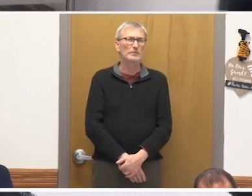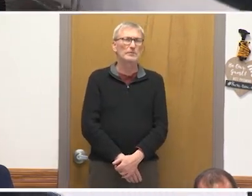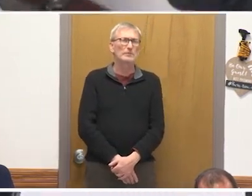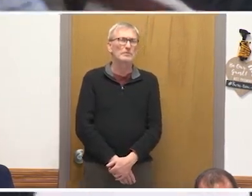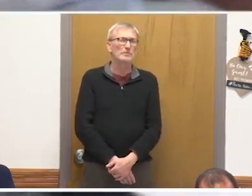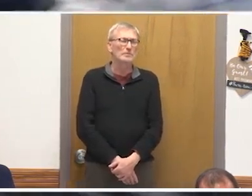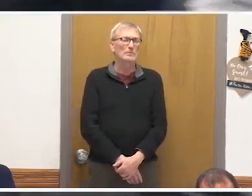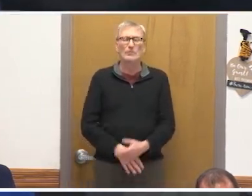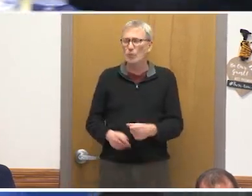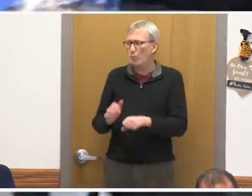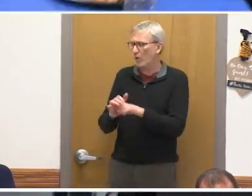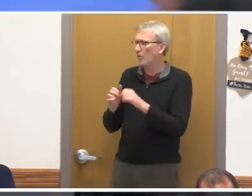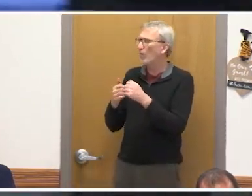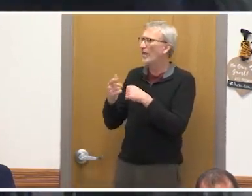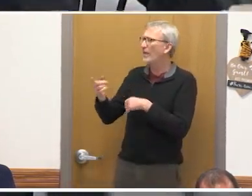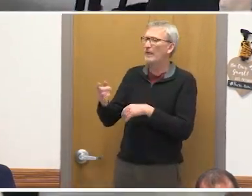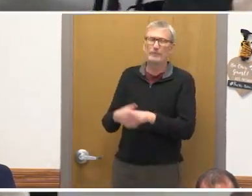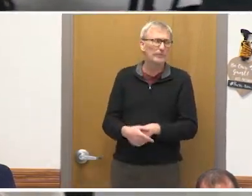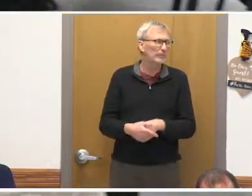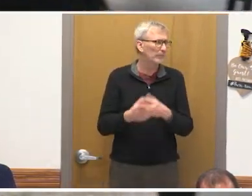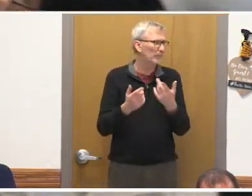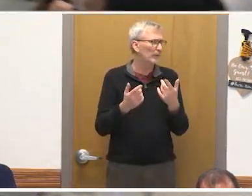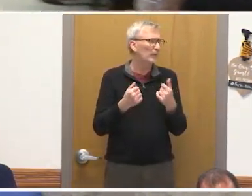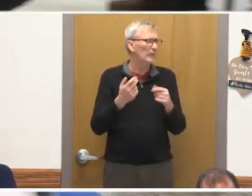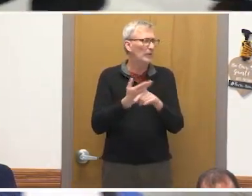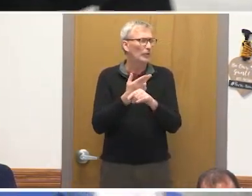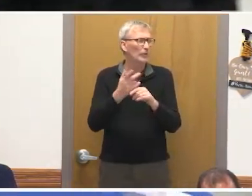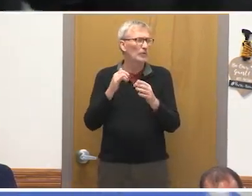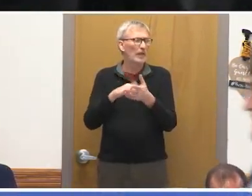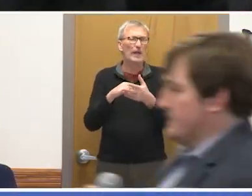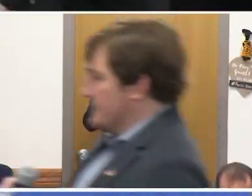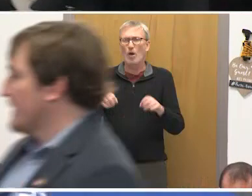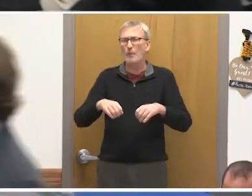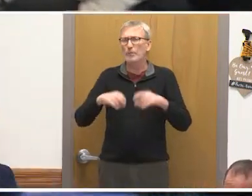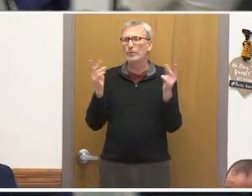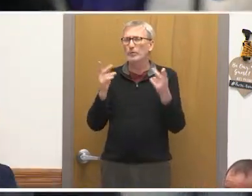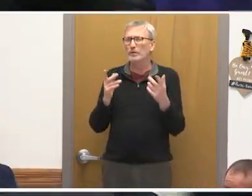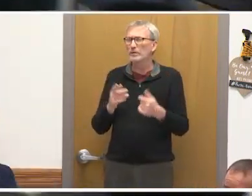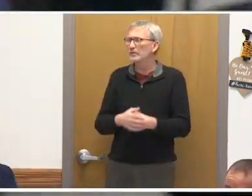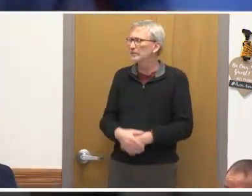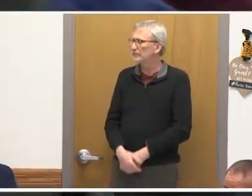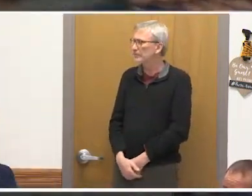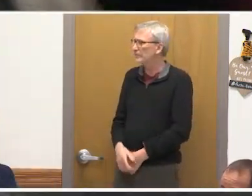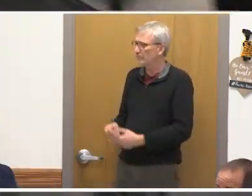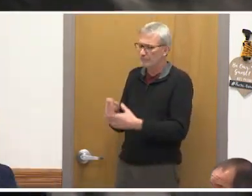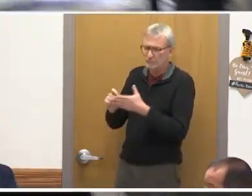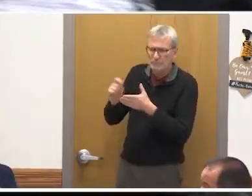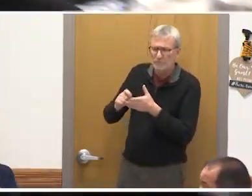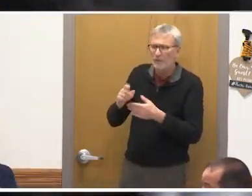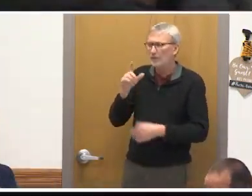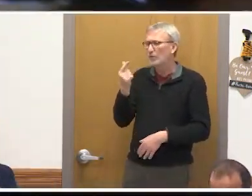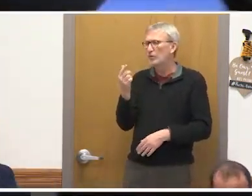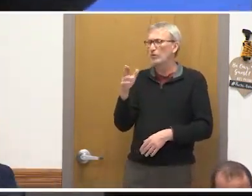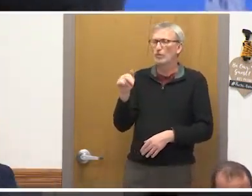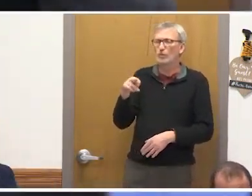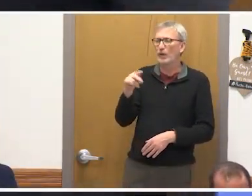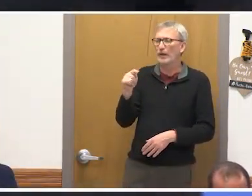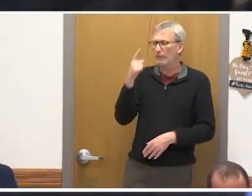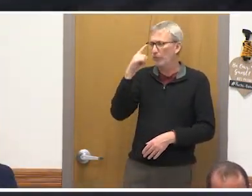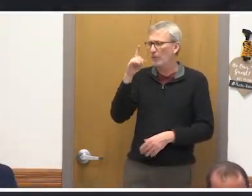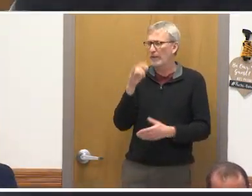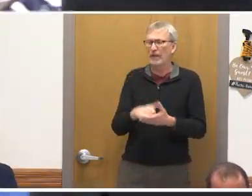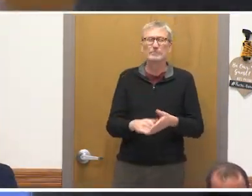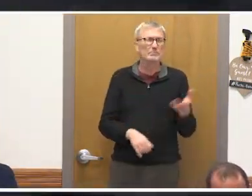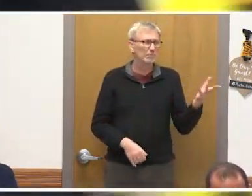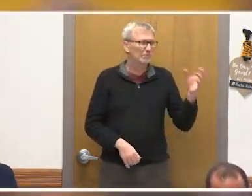I mean, work with them, get together with them, let's use this opportunity. You guys are writing grants, write some grants for that. Let me hand this